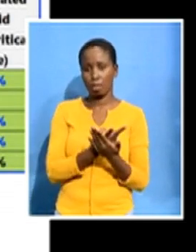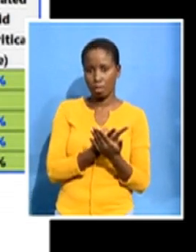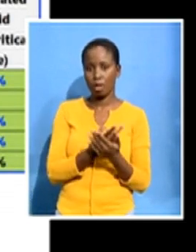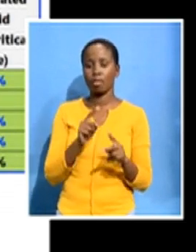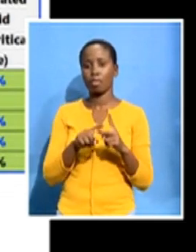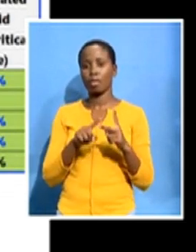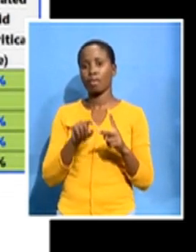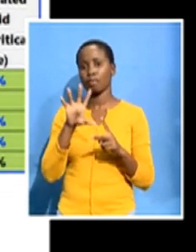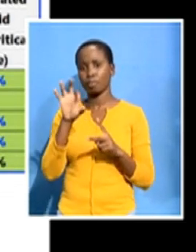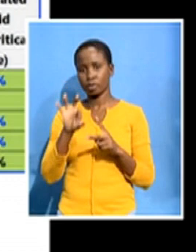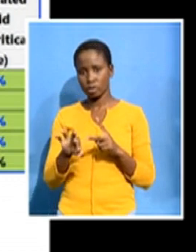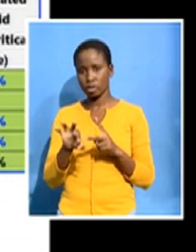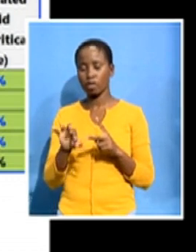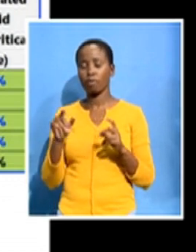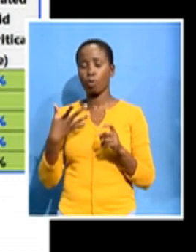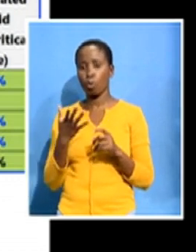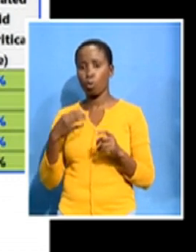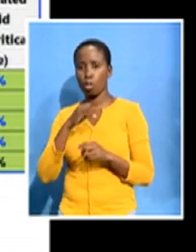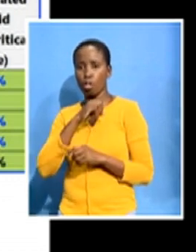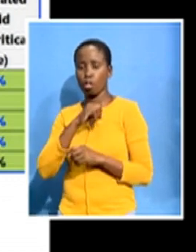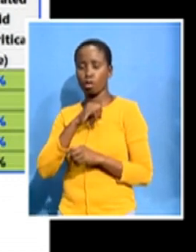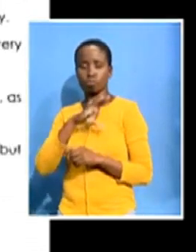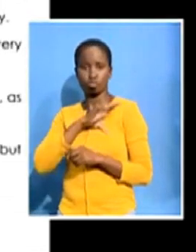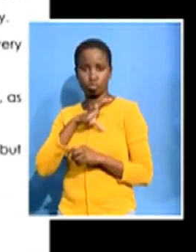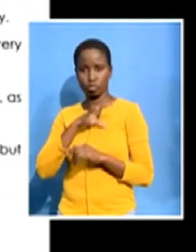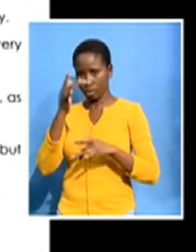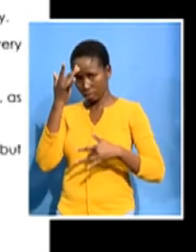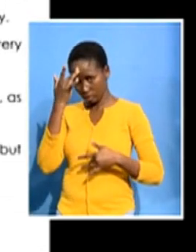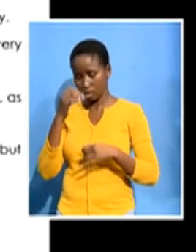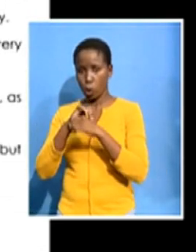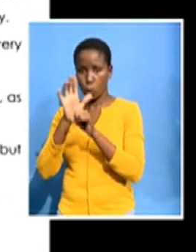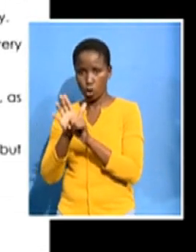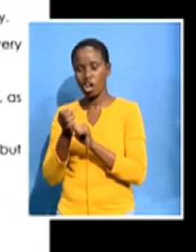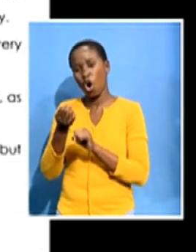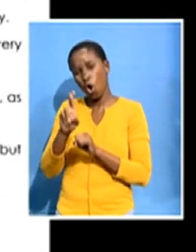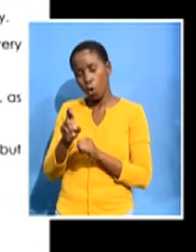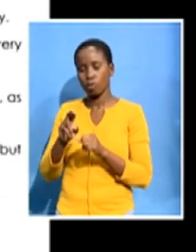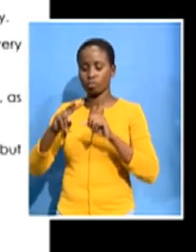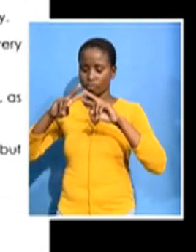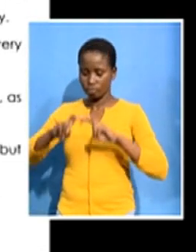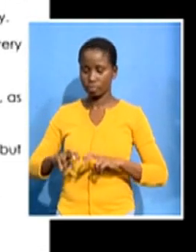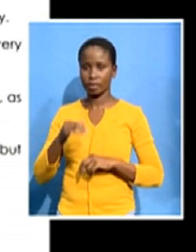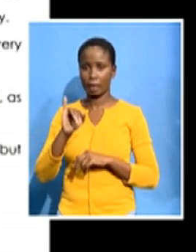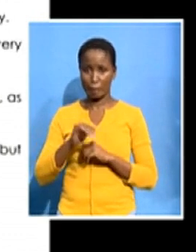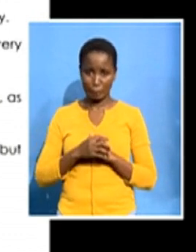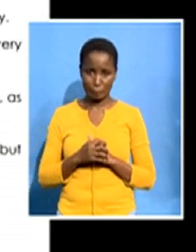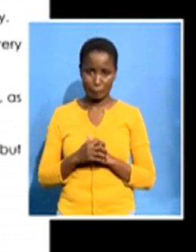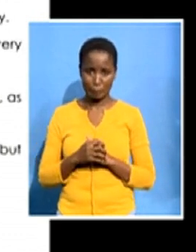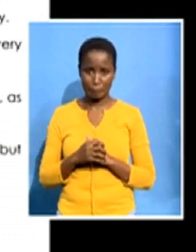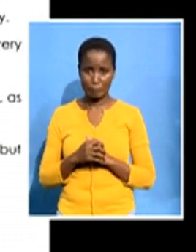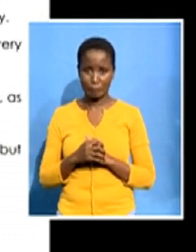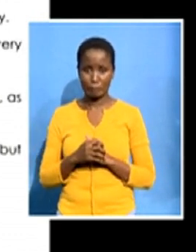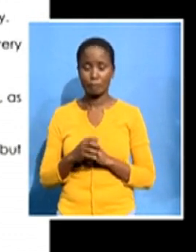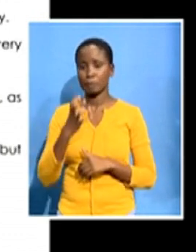our hospitals are COVID or people under investigation. And then oxygen is something that a marker that we